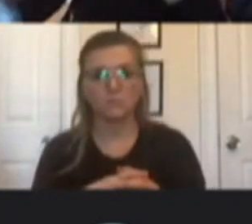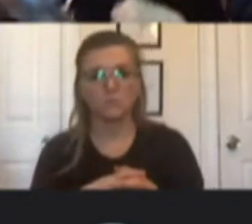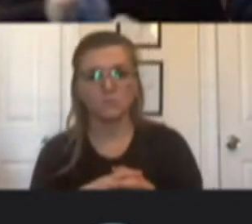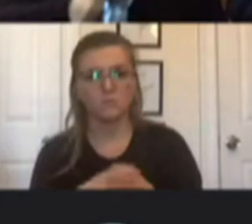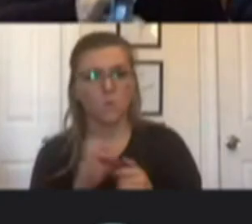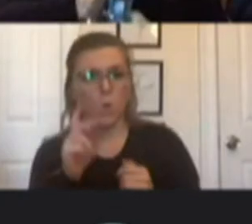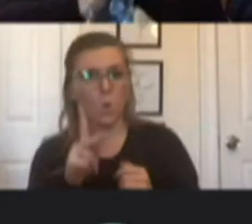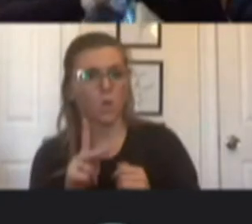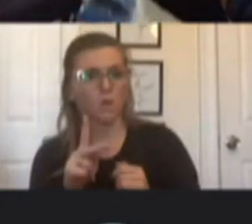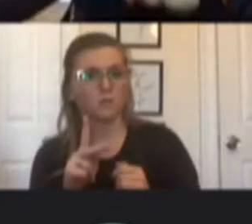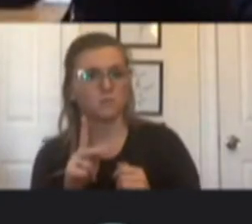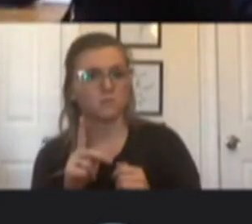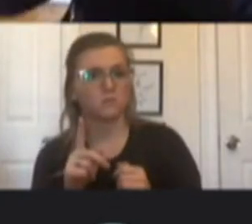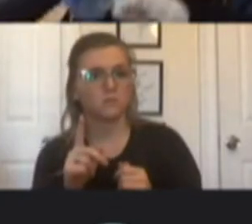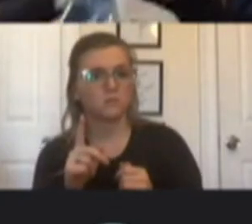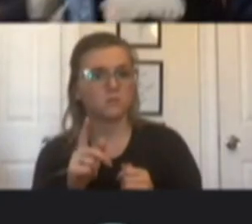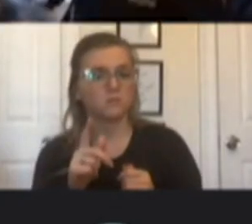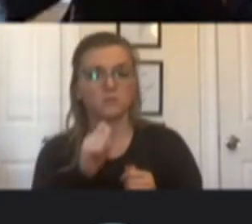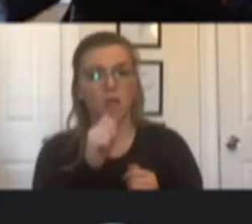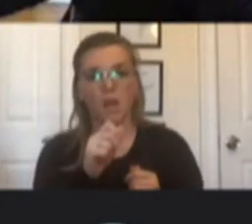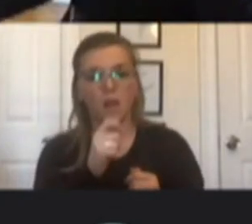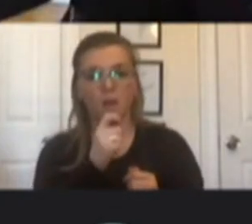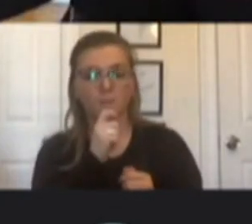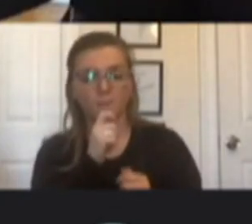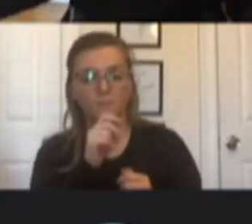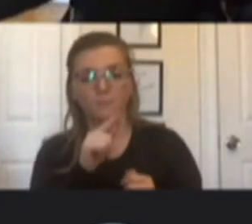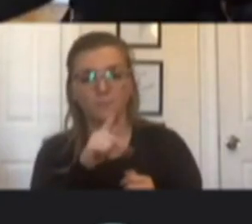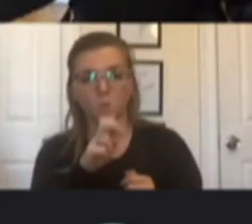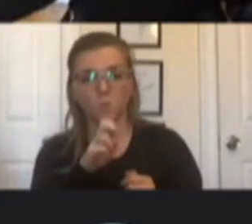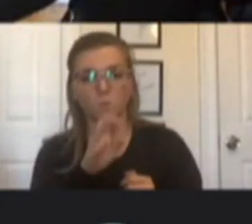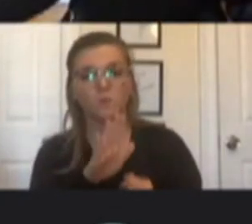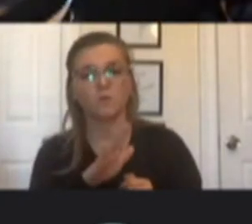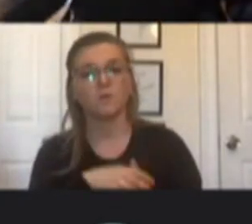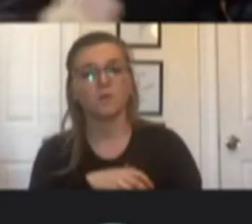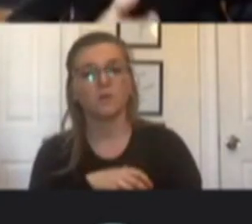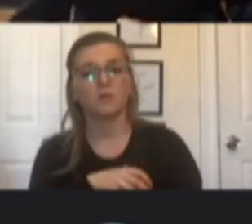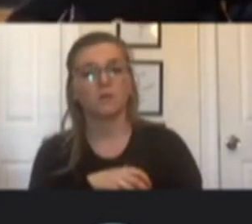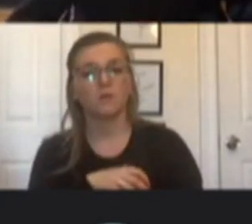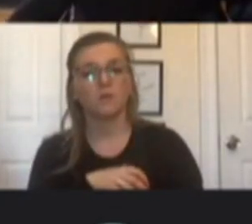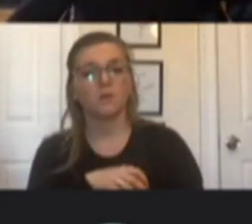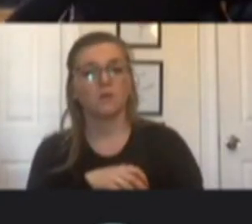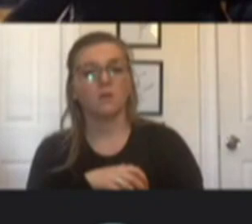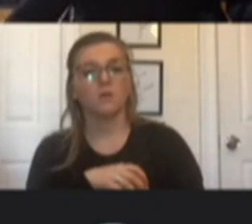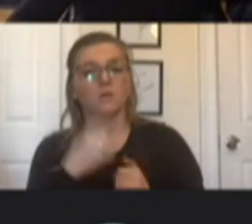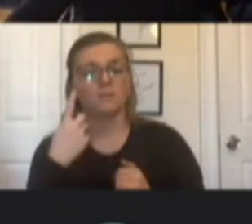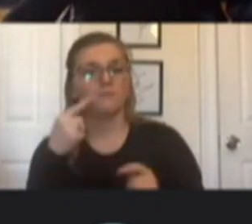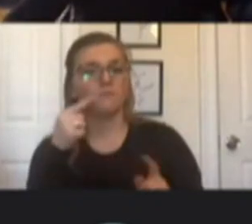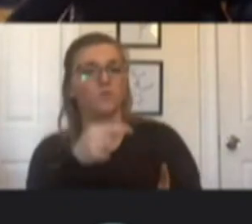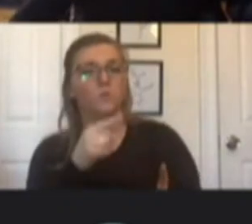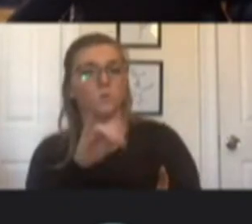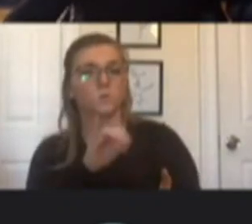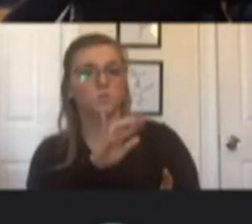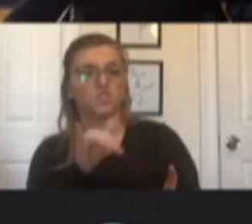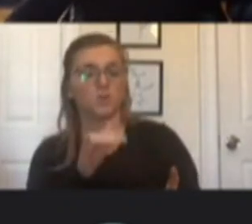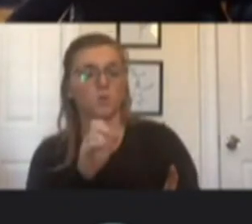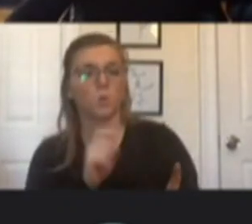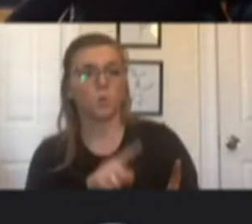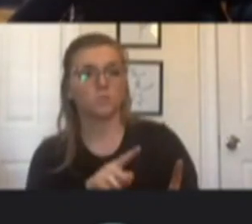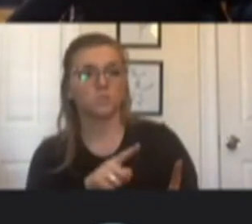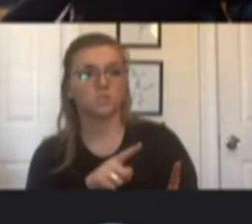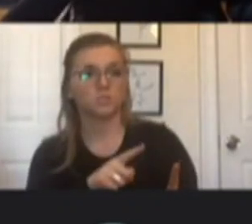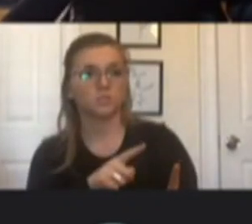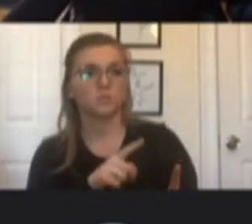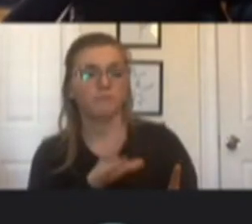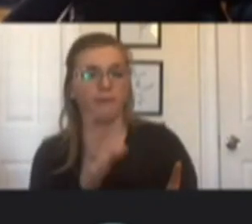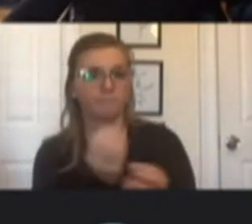Okay, I just wanted to make sure I was unmuted. Actually, Jerry, this is more for you, but also to let people